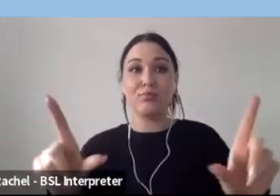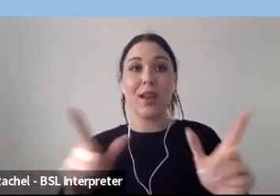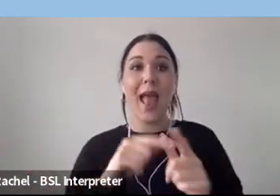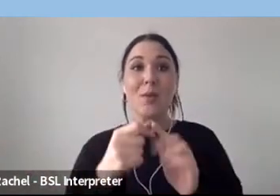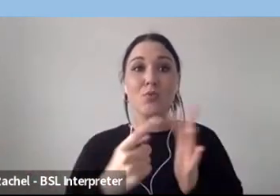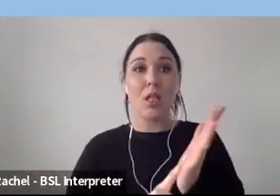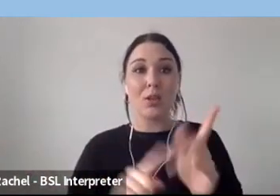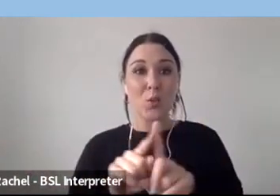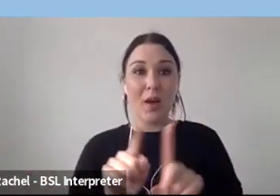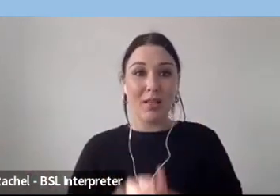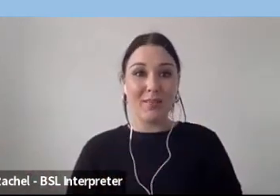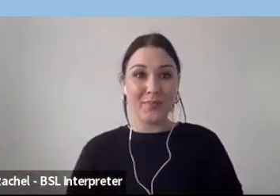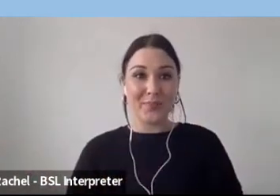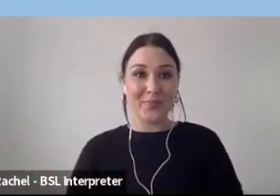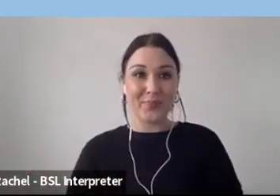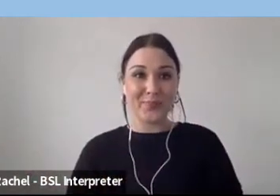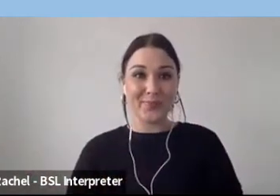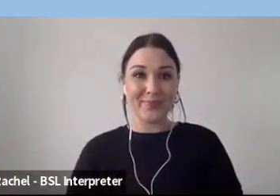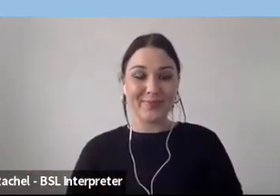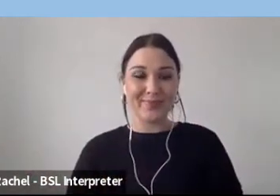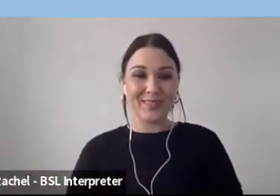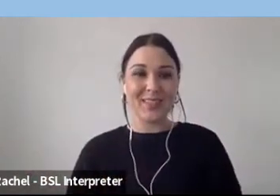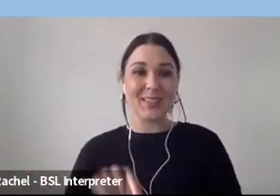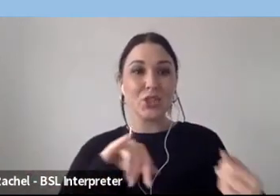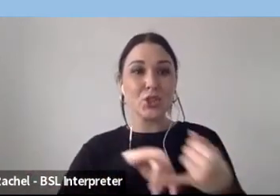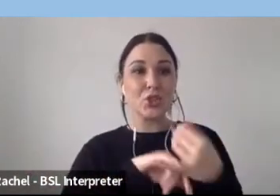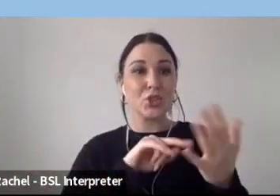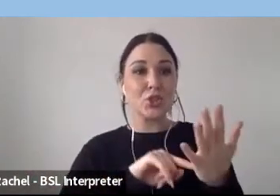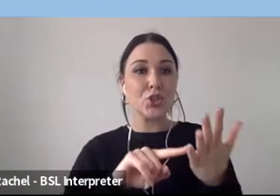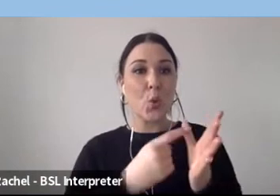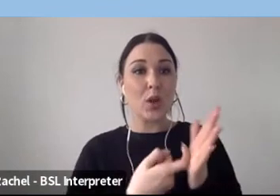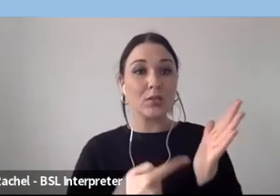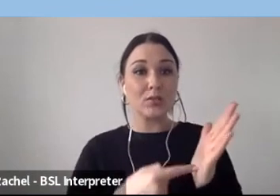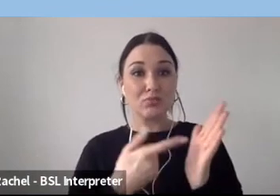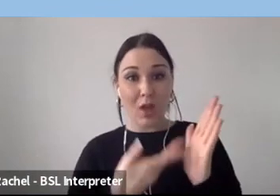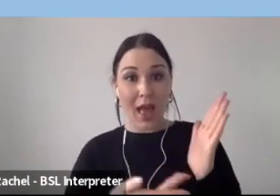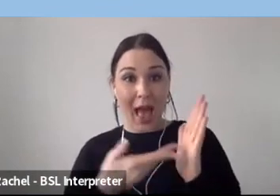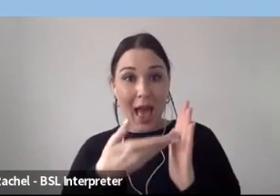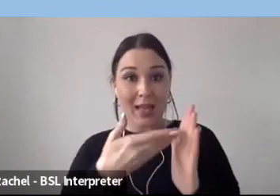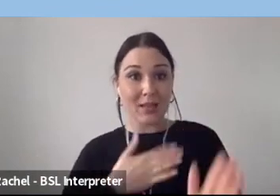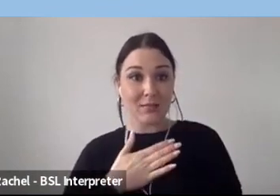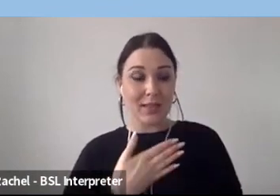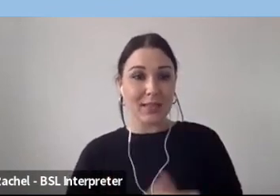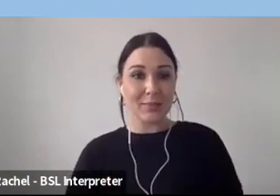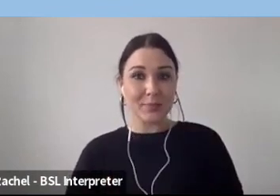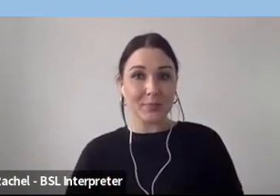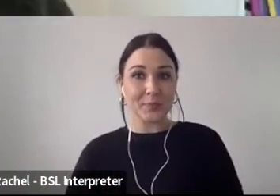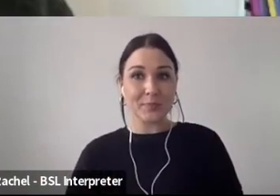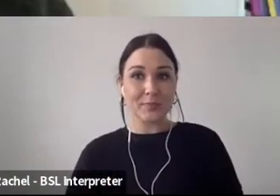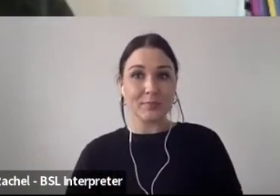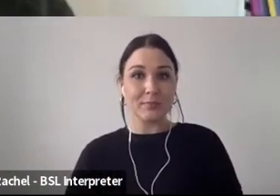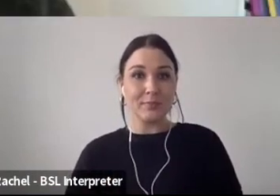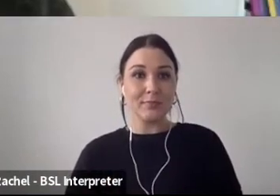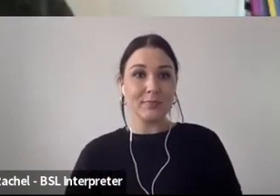well. Stuart, do you have anything more to add on this particular question? Well,